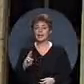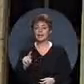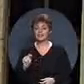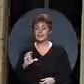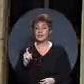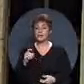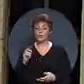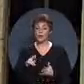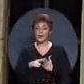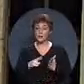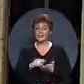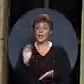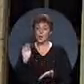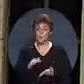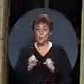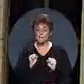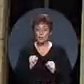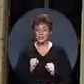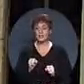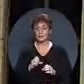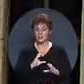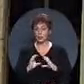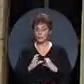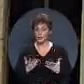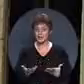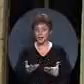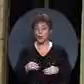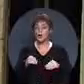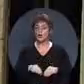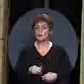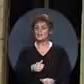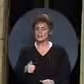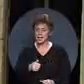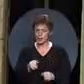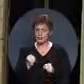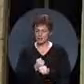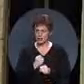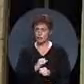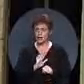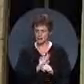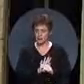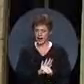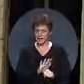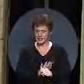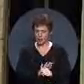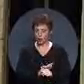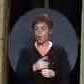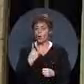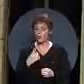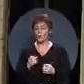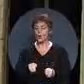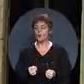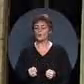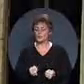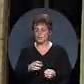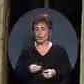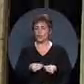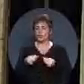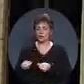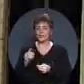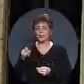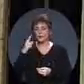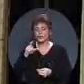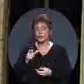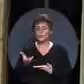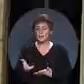CRTC should regulate communications as little as possible. The Minister of Transport, does he intend to put pressure to